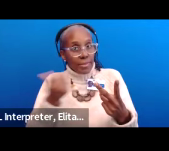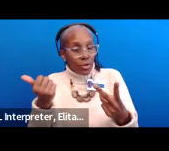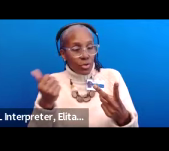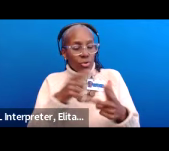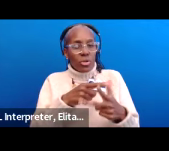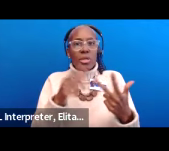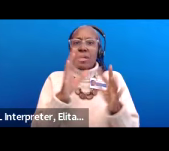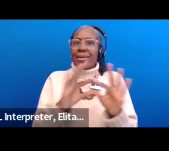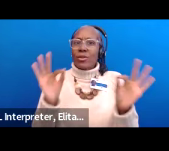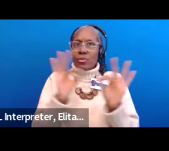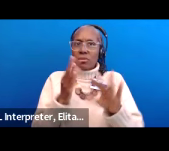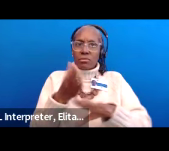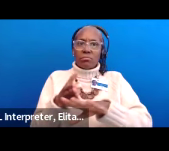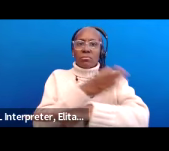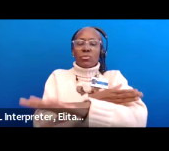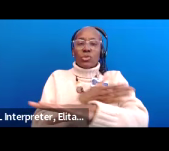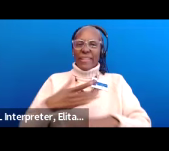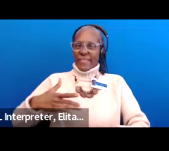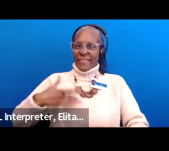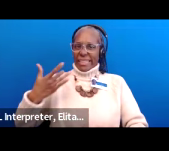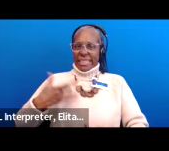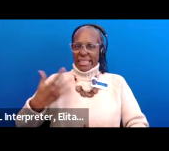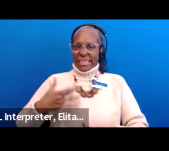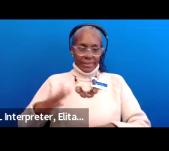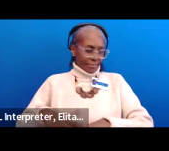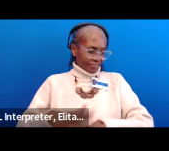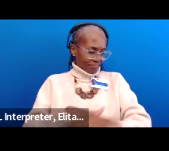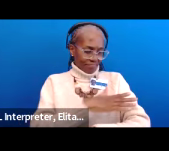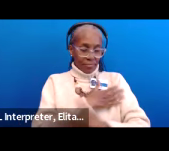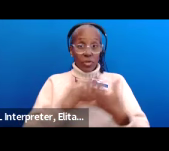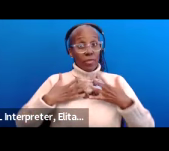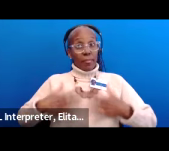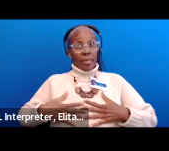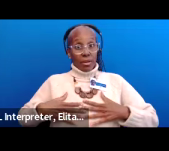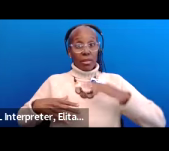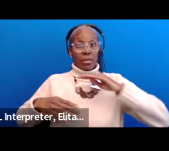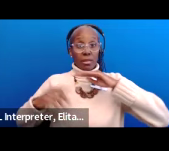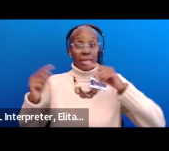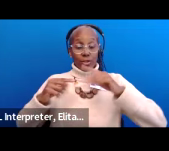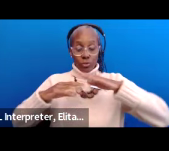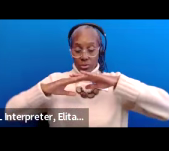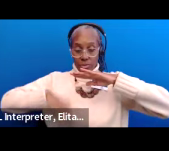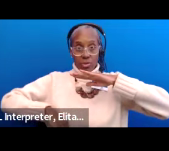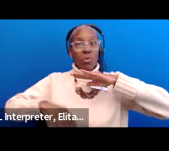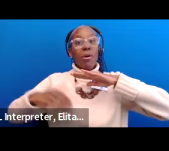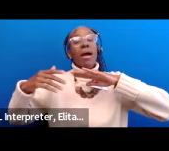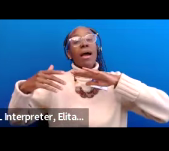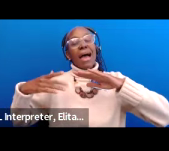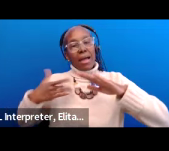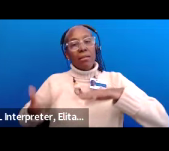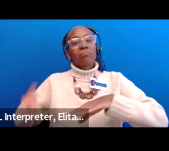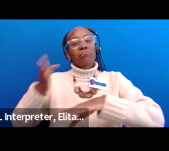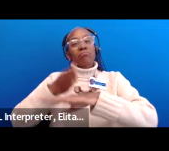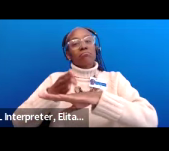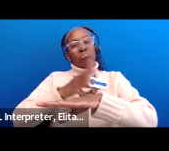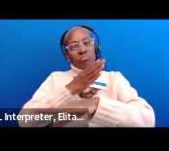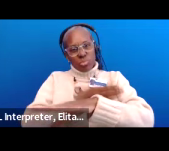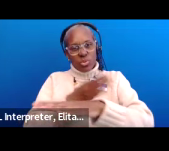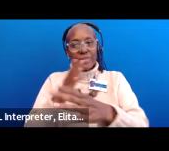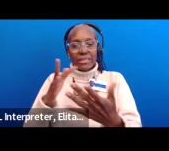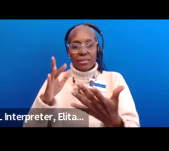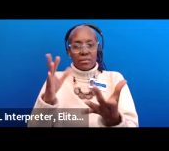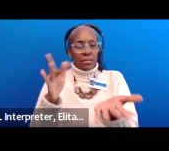think critically improved sensation throughout their body below the injury, and also an improved sense of touch. Although it wasn't our